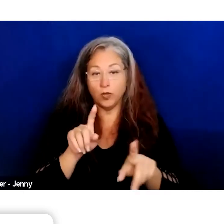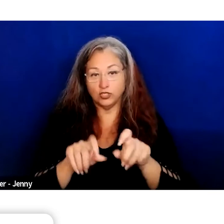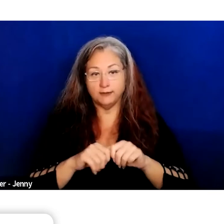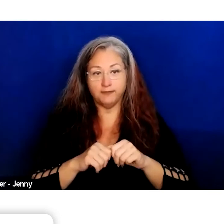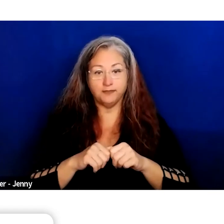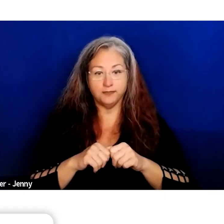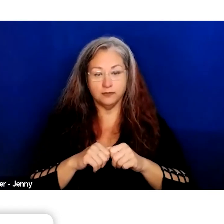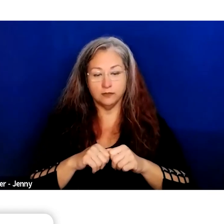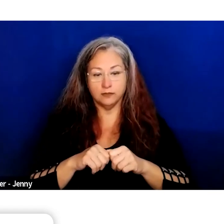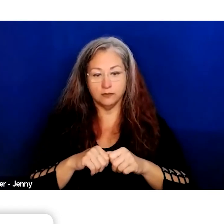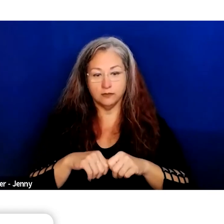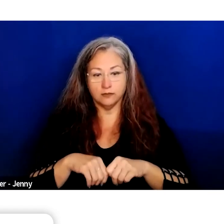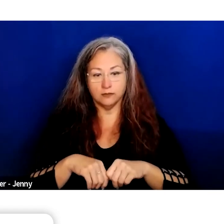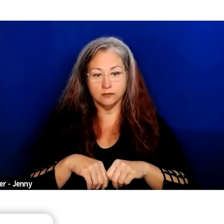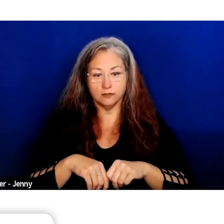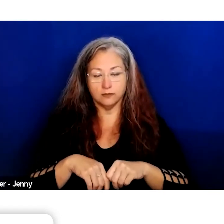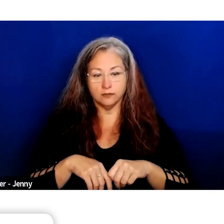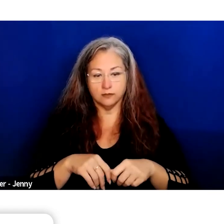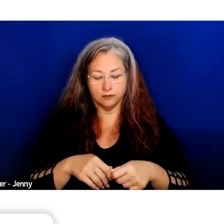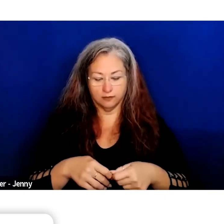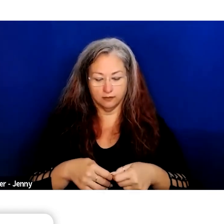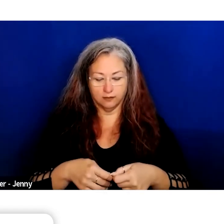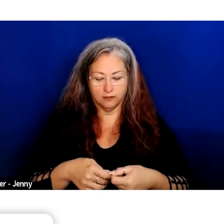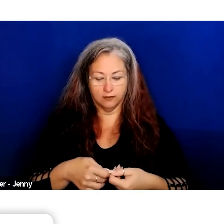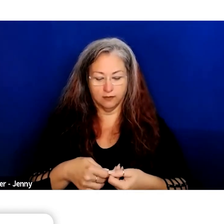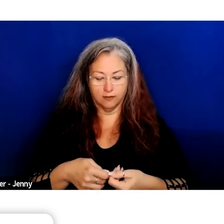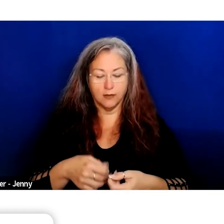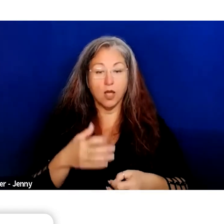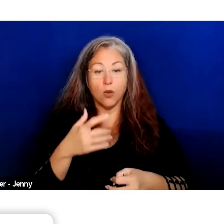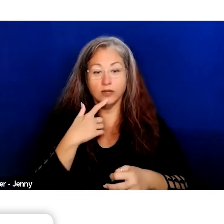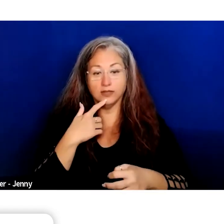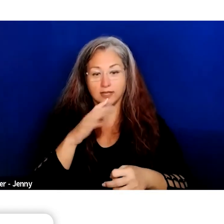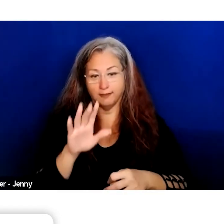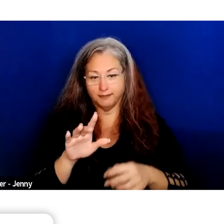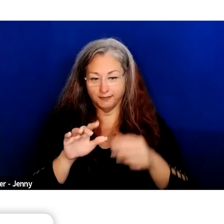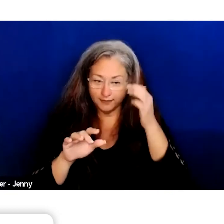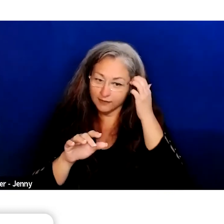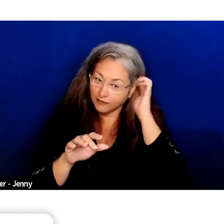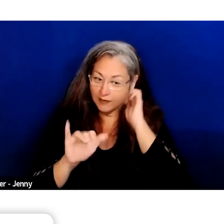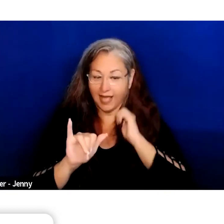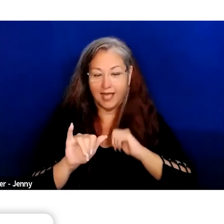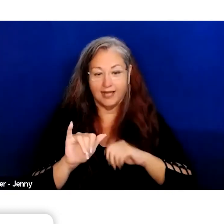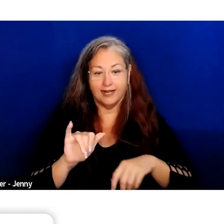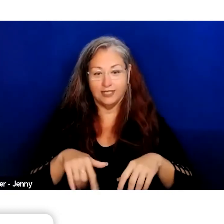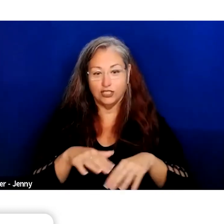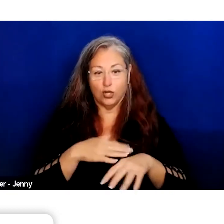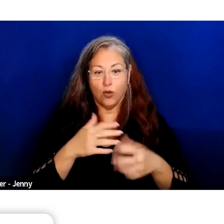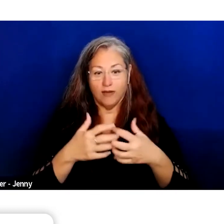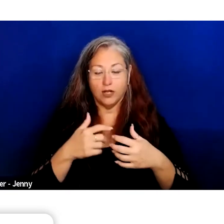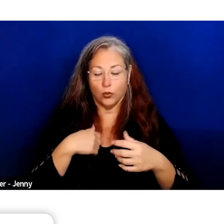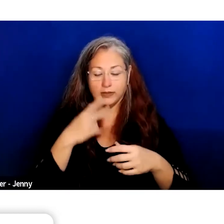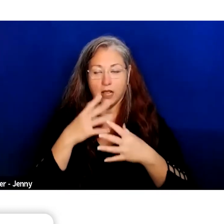questions. And I just want to say, yeah, that Slow Factory, we do face shadow banning a